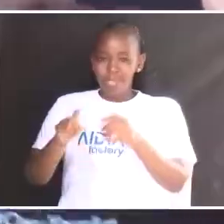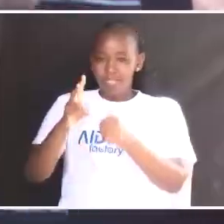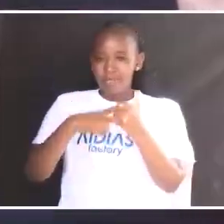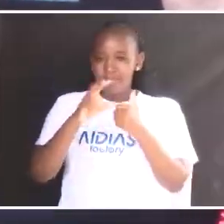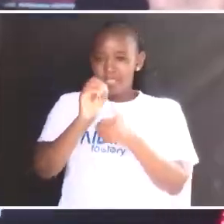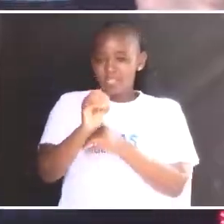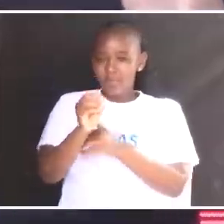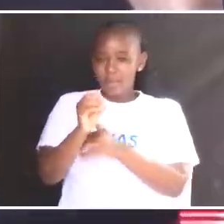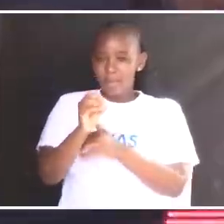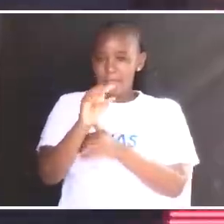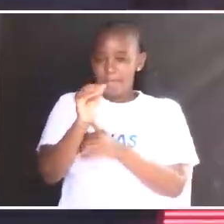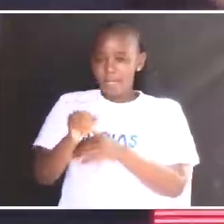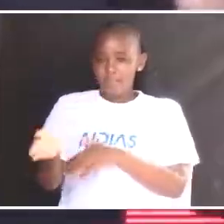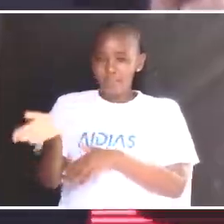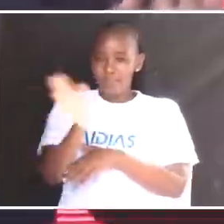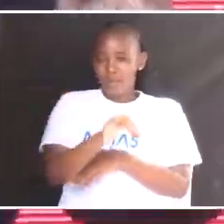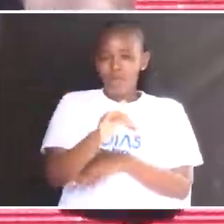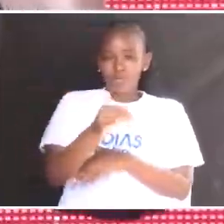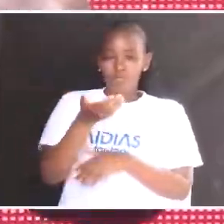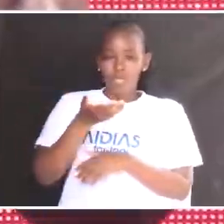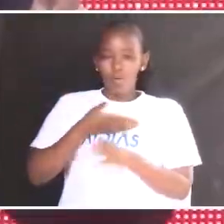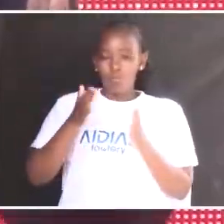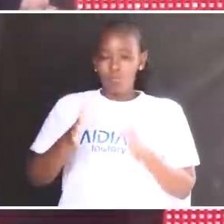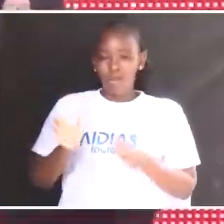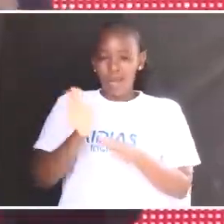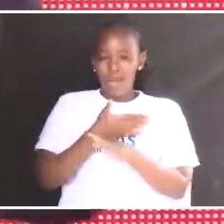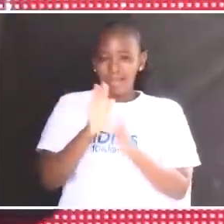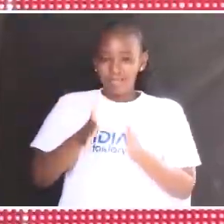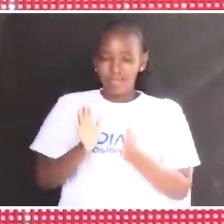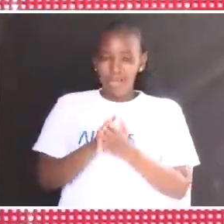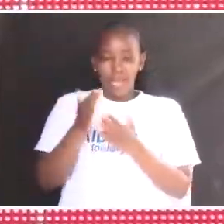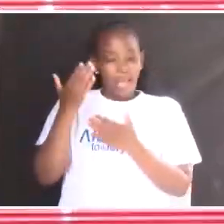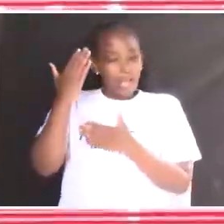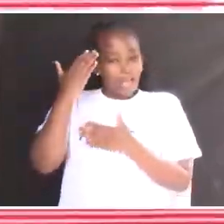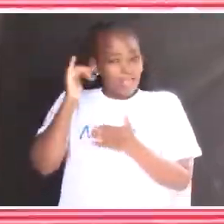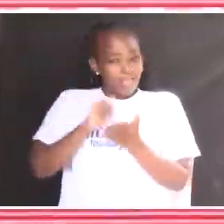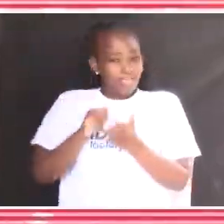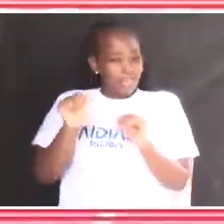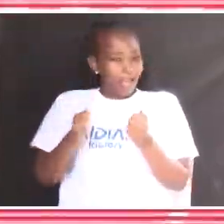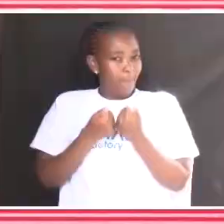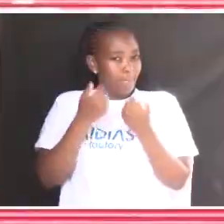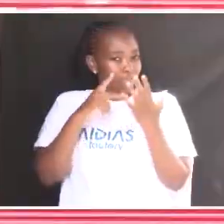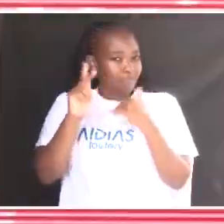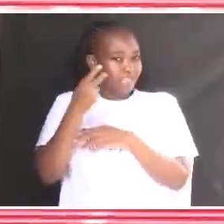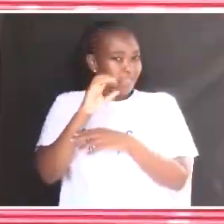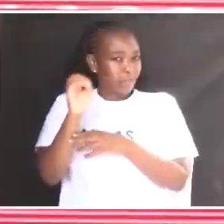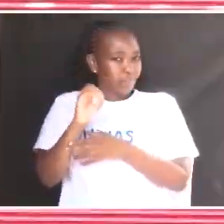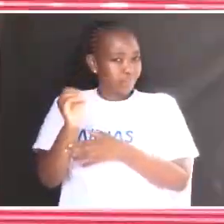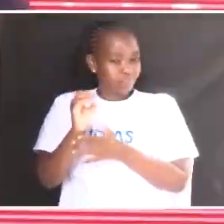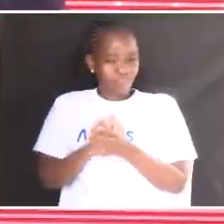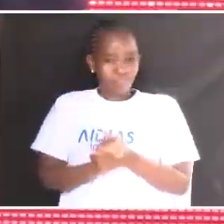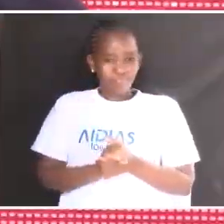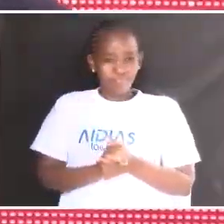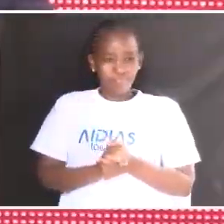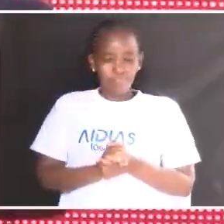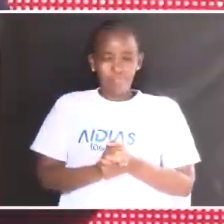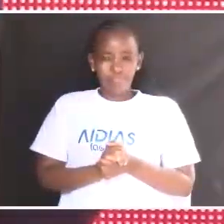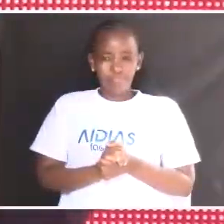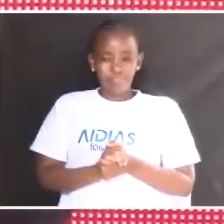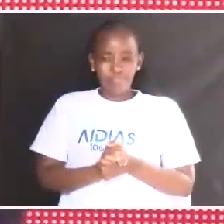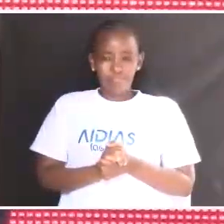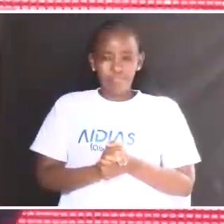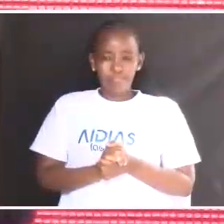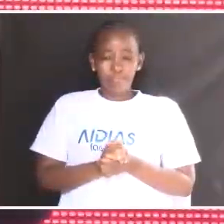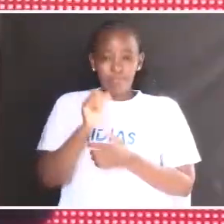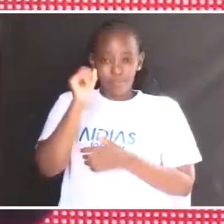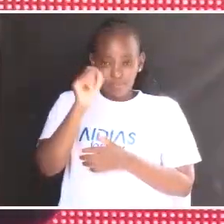70% iende kwa nani? Kwa msanii. Whether that happens in Kenya is another question. So,